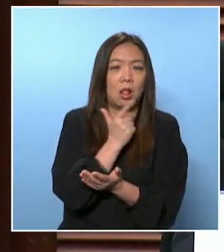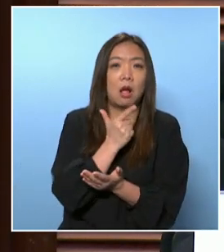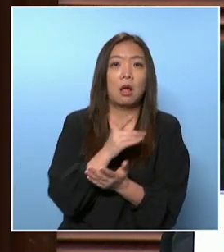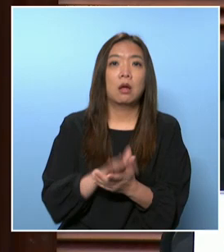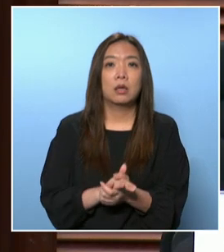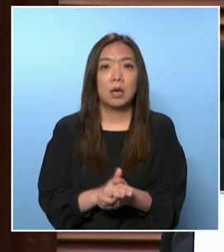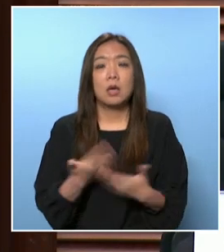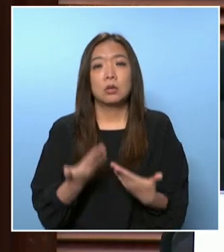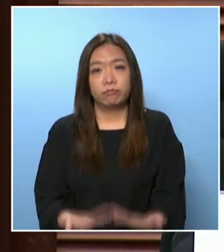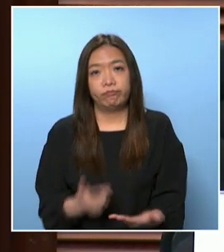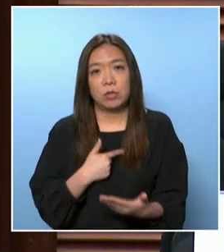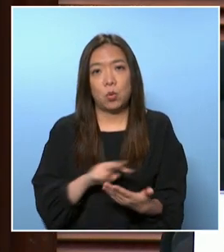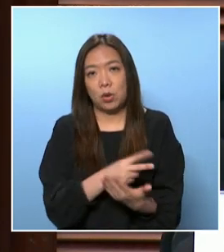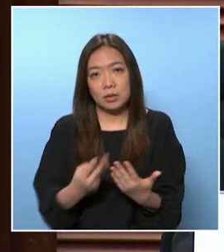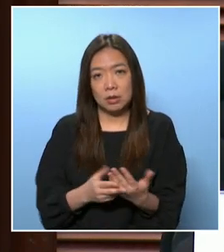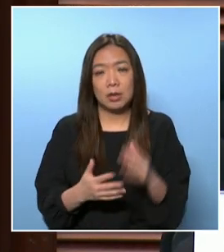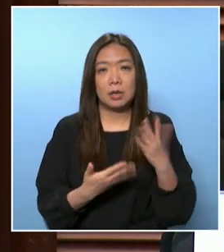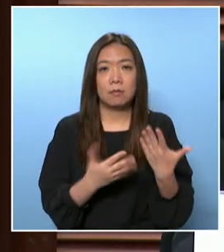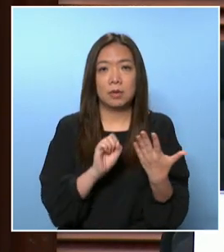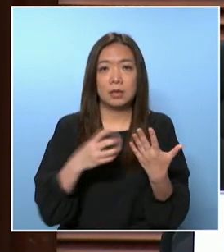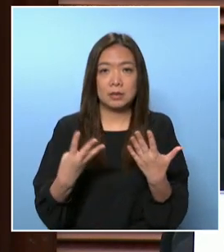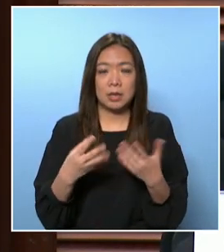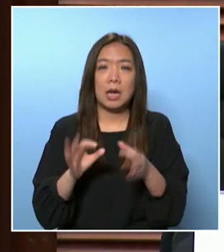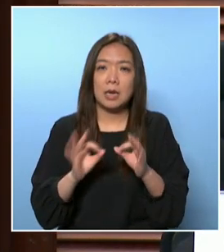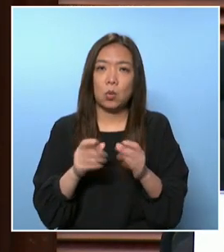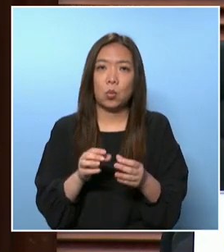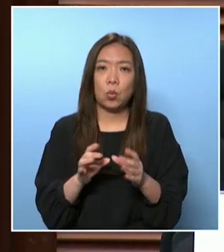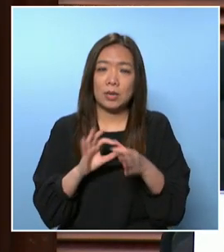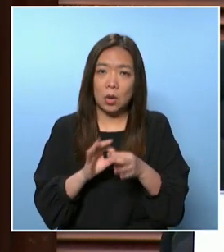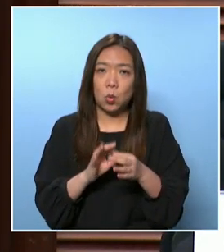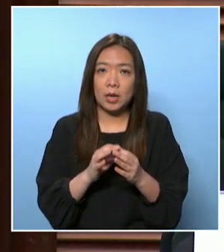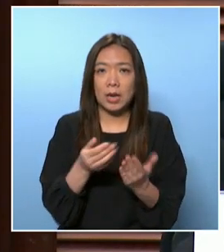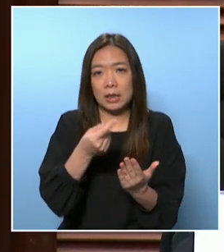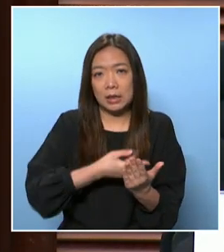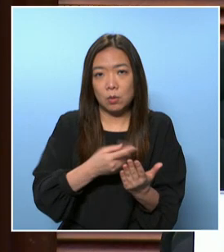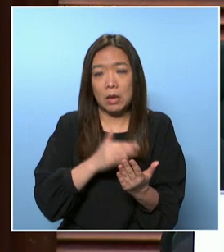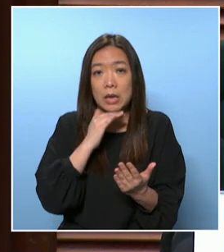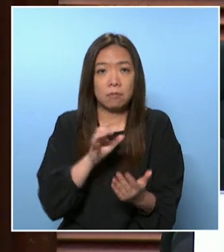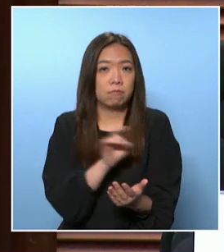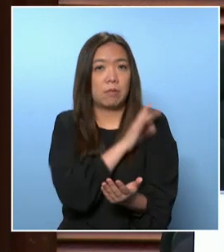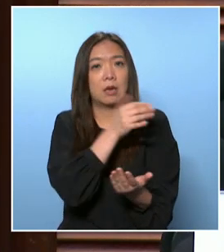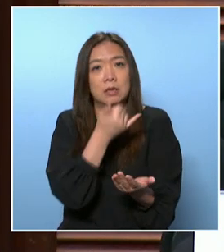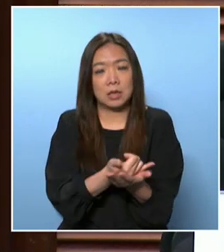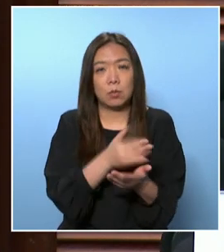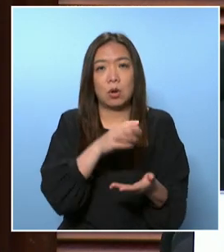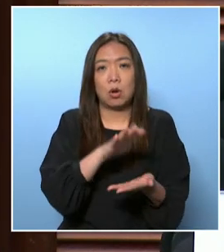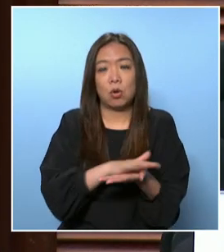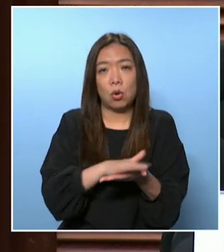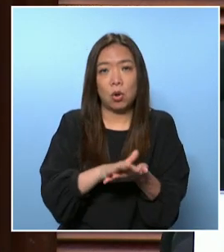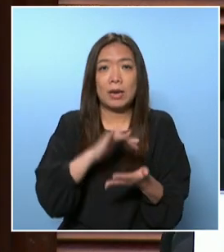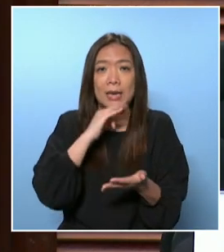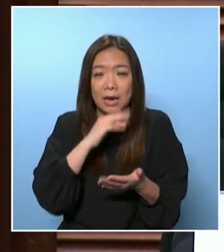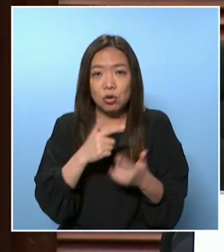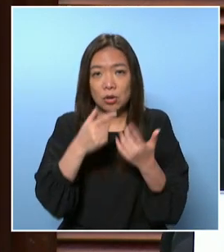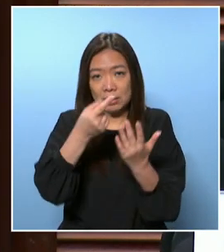cause some resistance on the part of the RCHG. So we're going to be amending Cap 504 for death